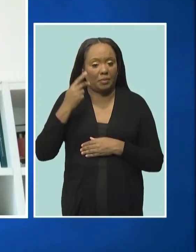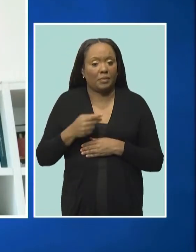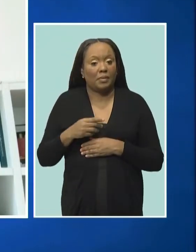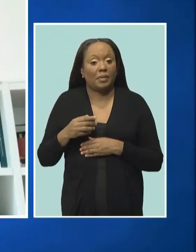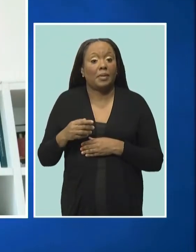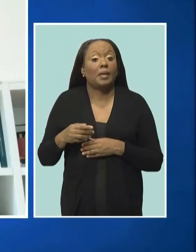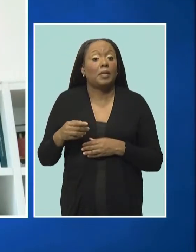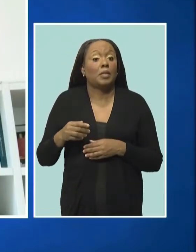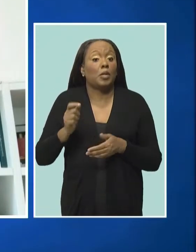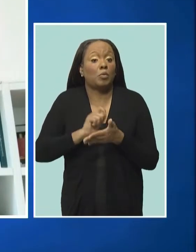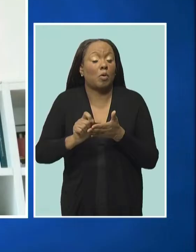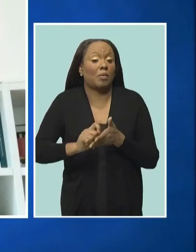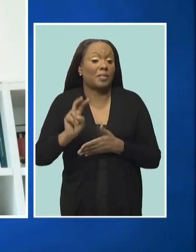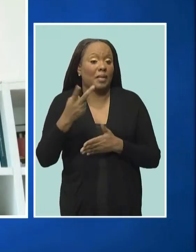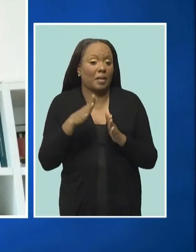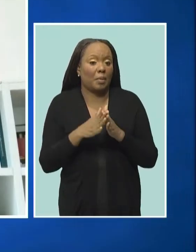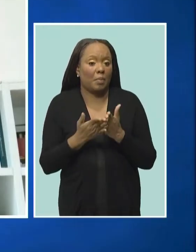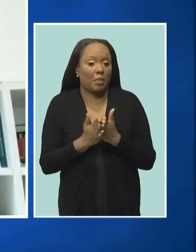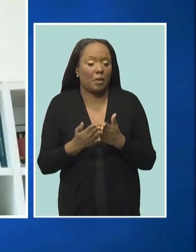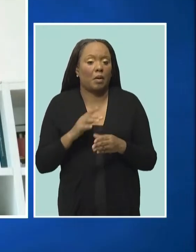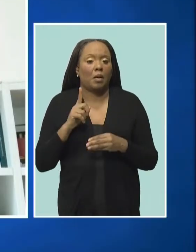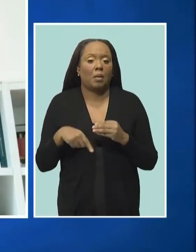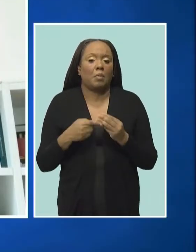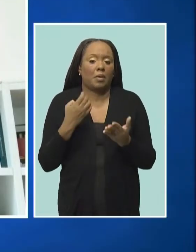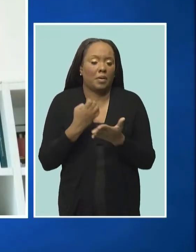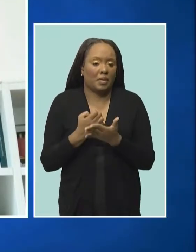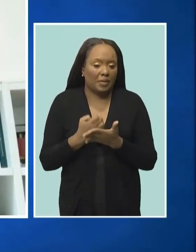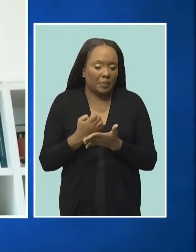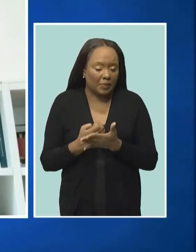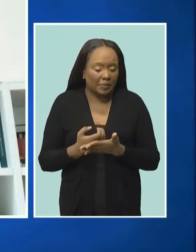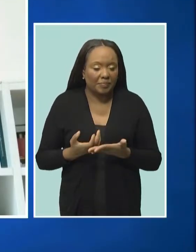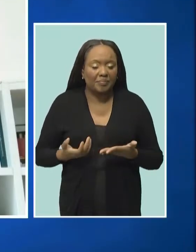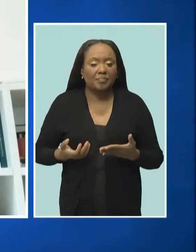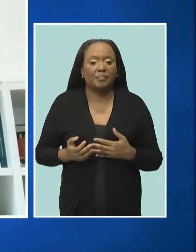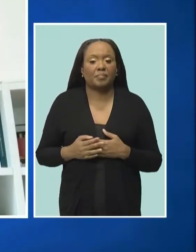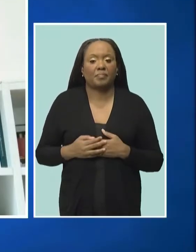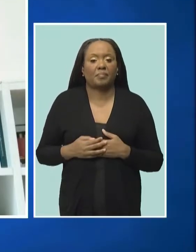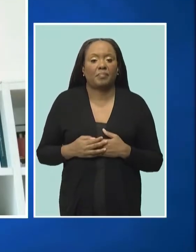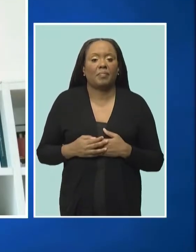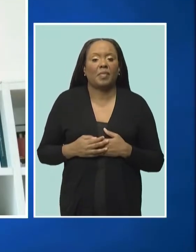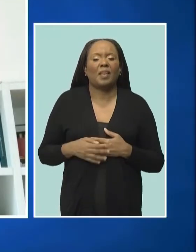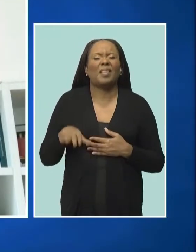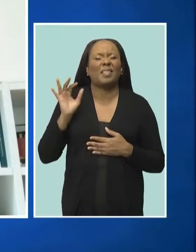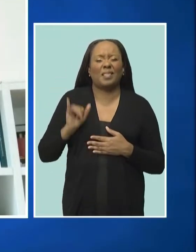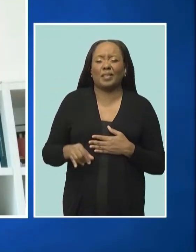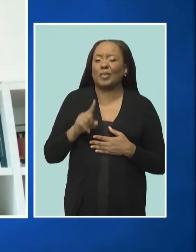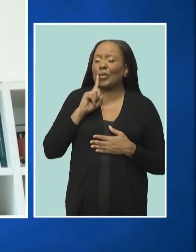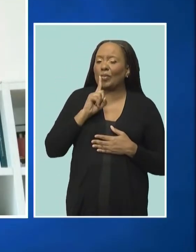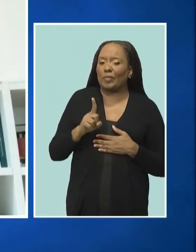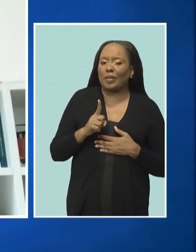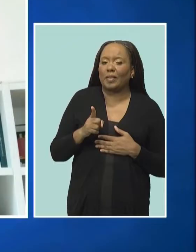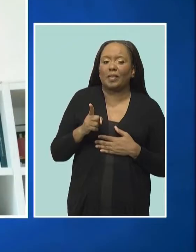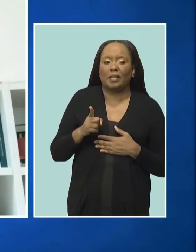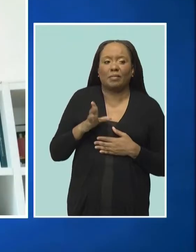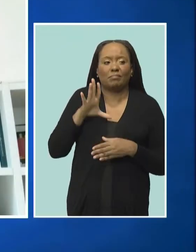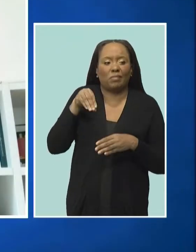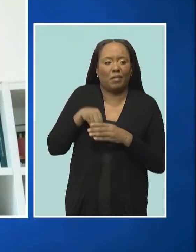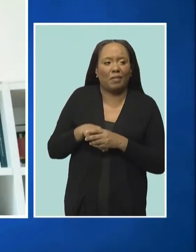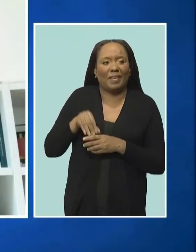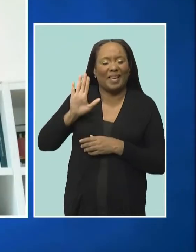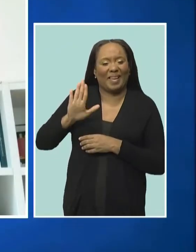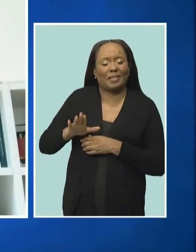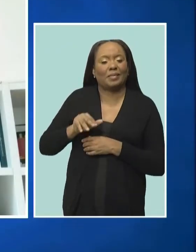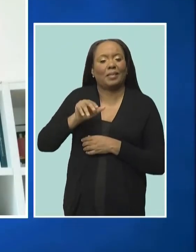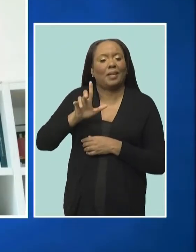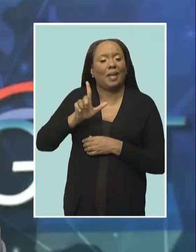on economics, which I had less interaction with. But I would say that is part of his legacy, because he did write a bit, probably not as much as I